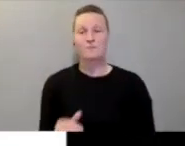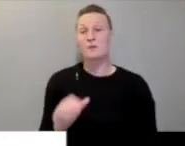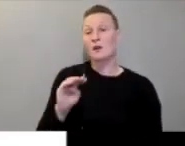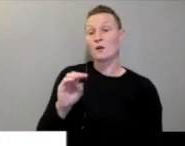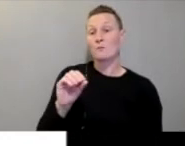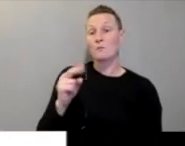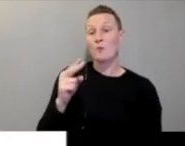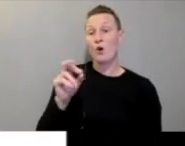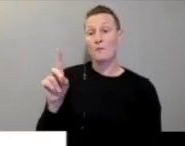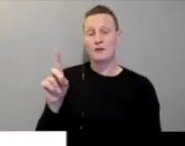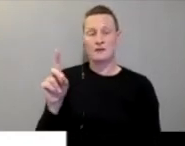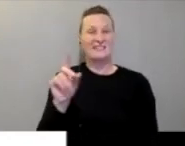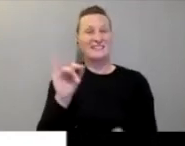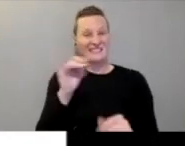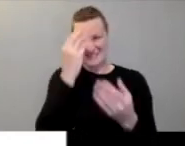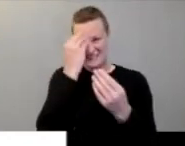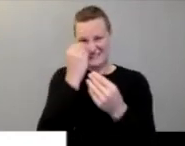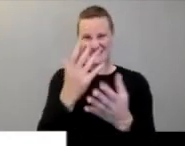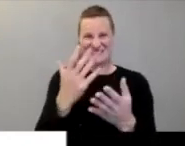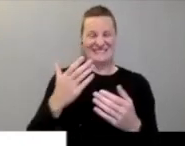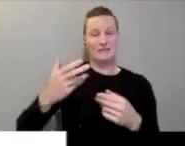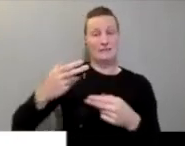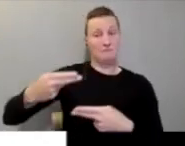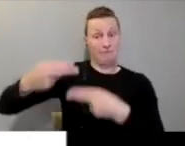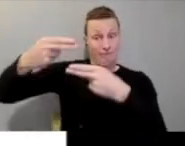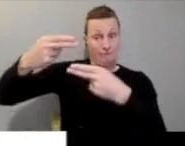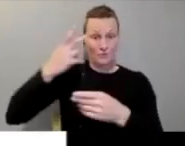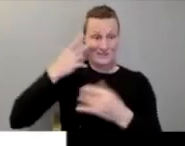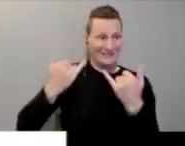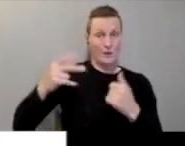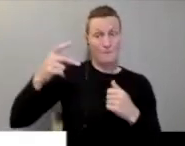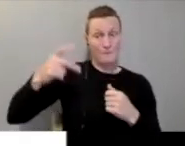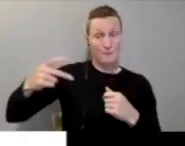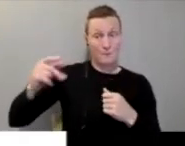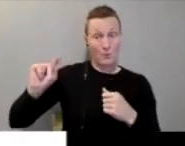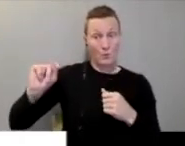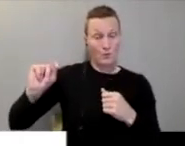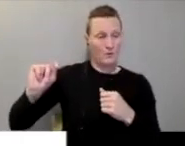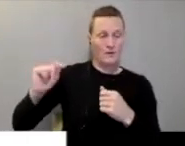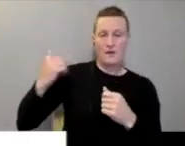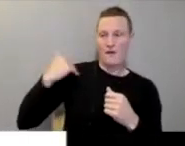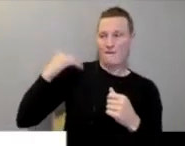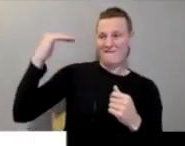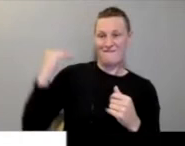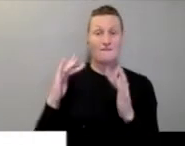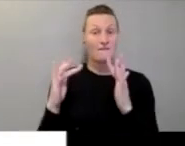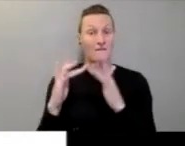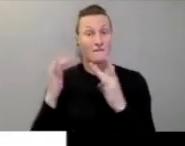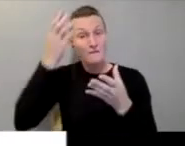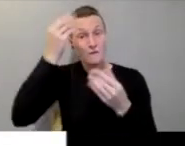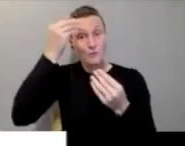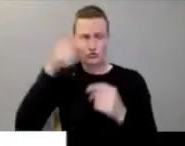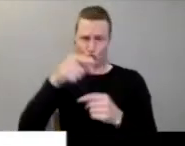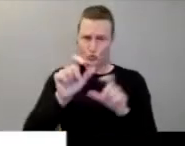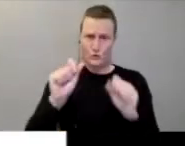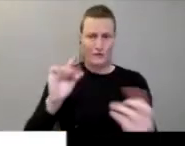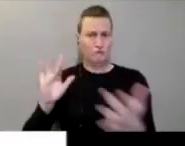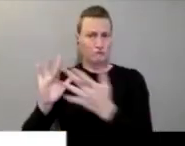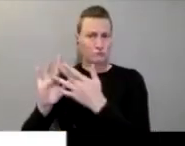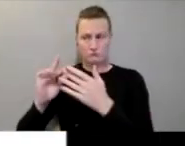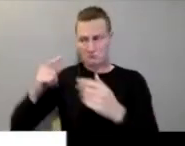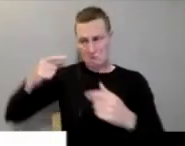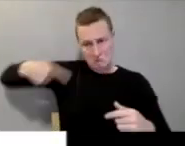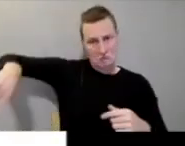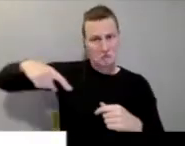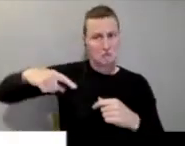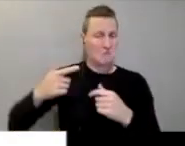everyone on the panel here is on the screen. So please take note of that, and we welcome any specific questions that you have with regards to your project. You